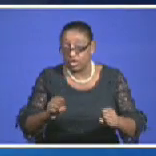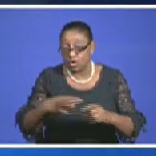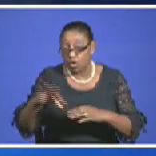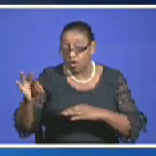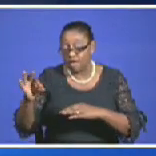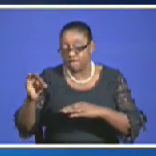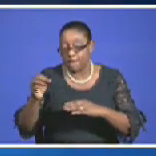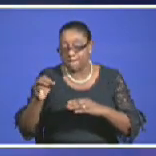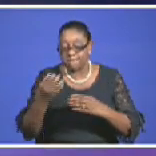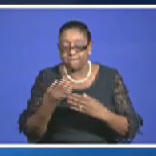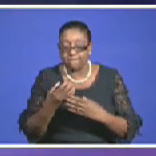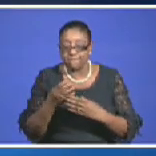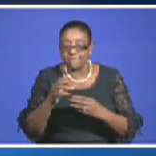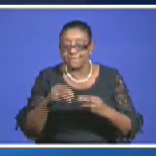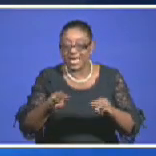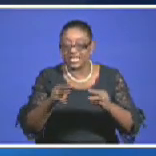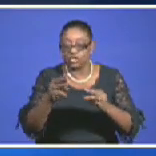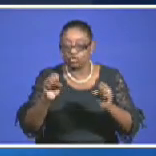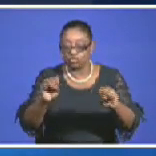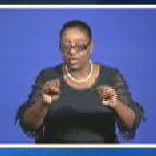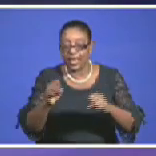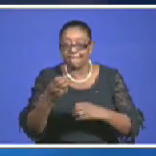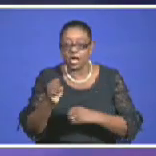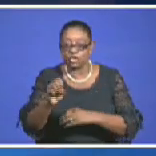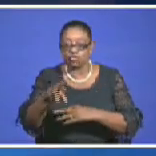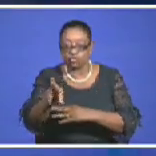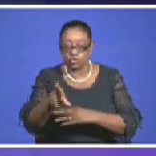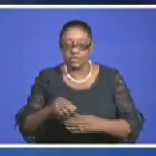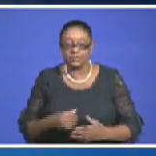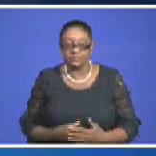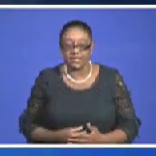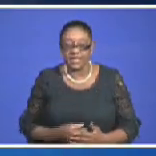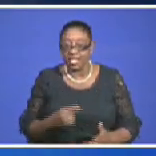Street has a dark brown complexion and medium build.